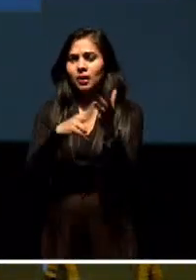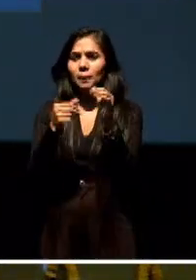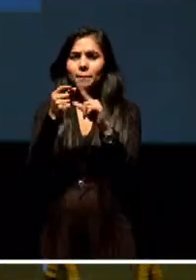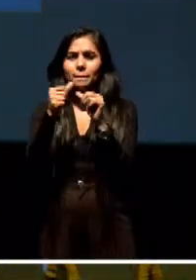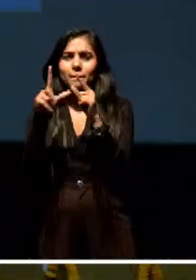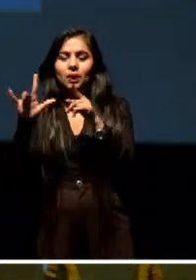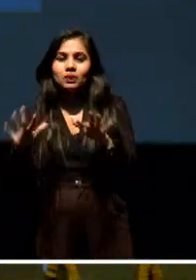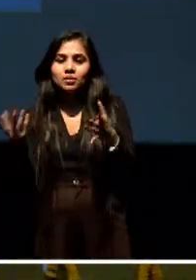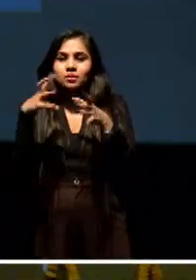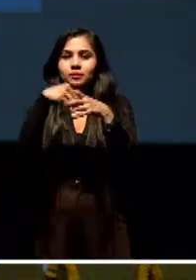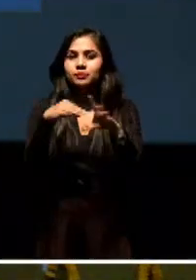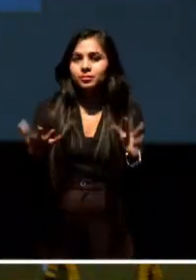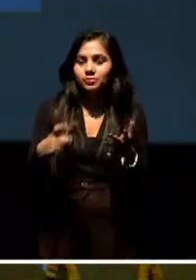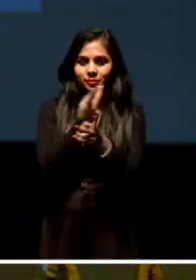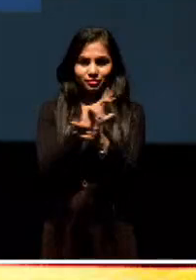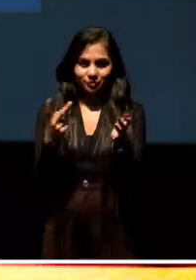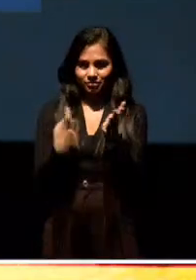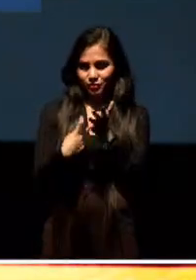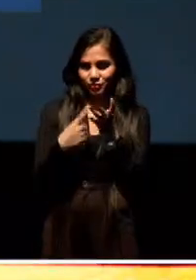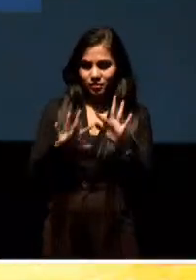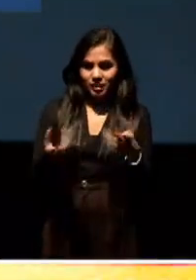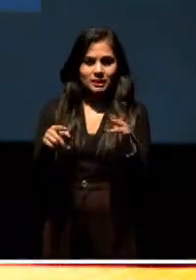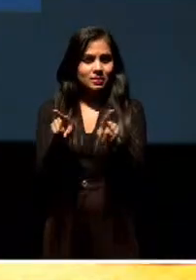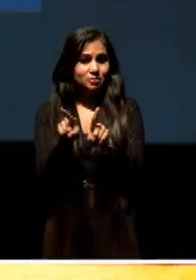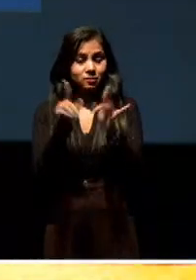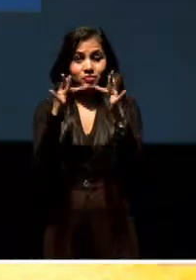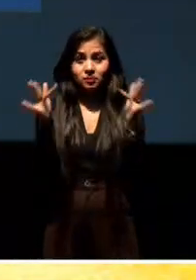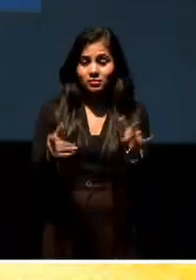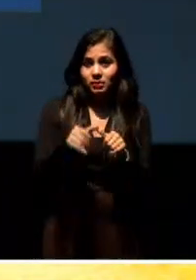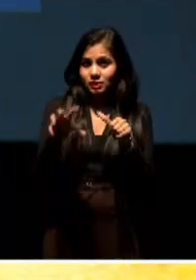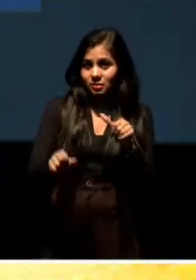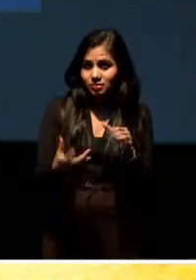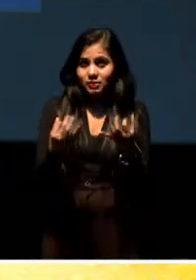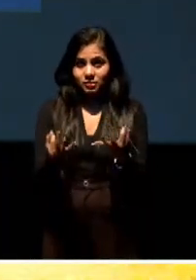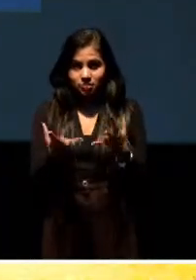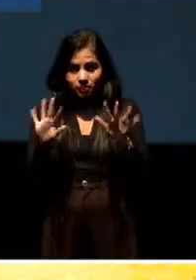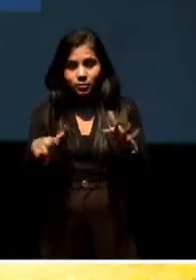other roles that I have. I am a digital accessibility specialist. I work for